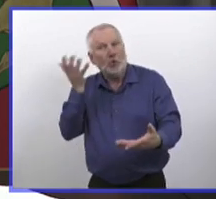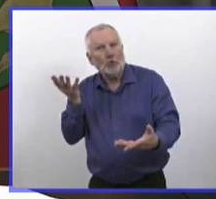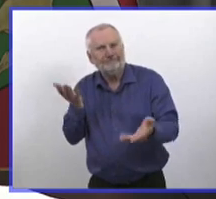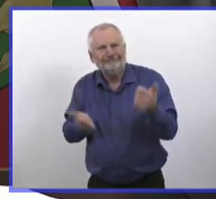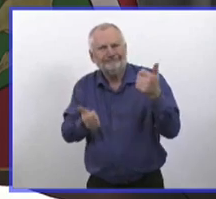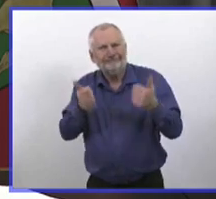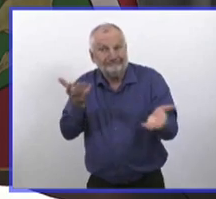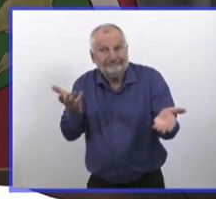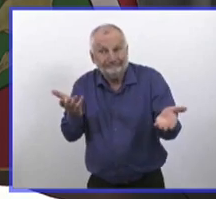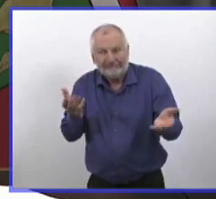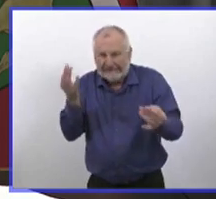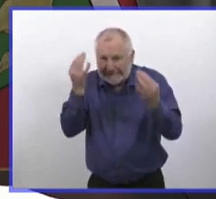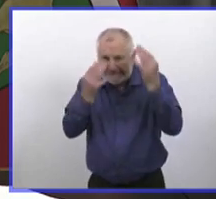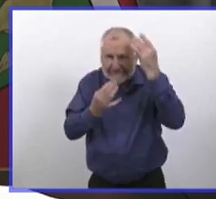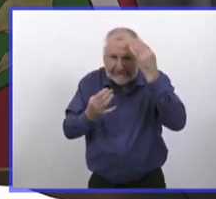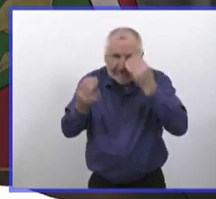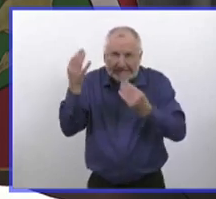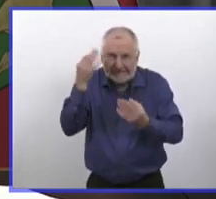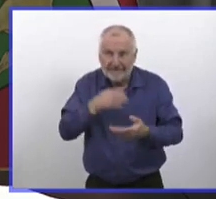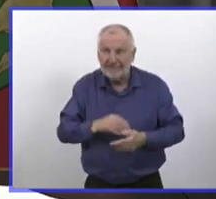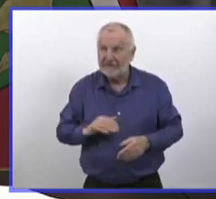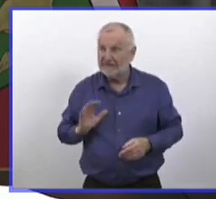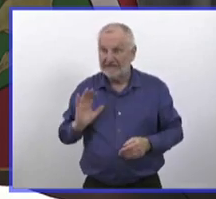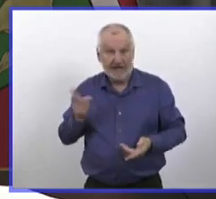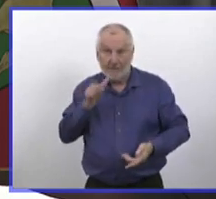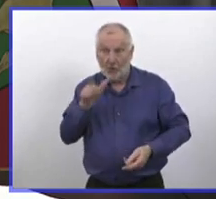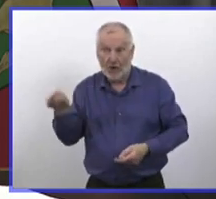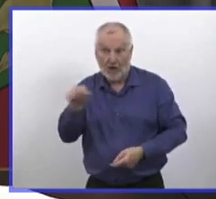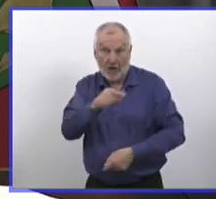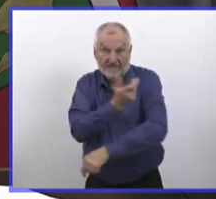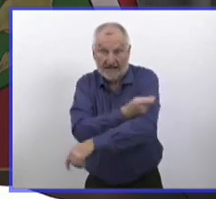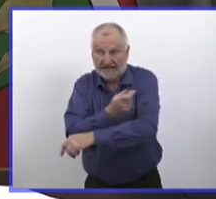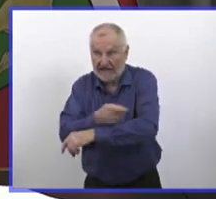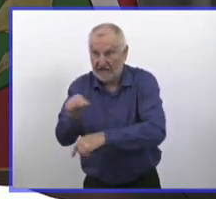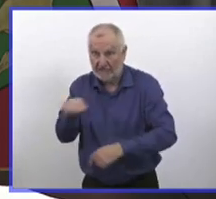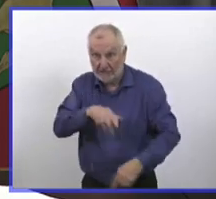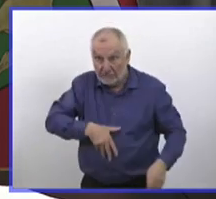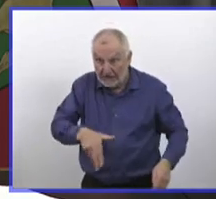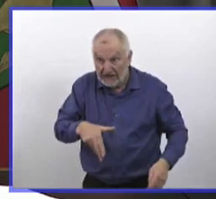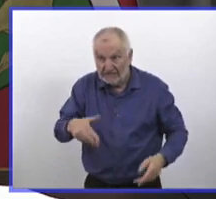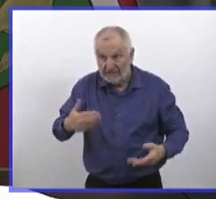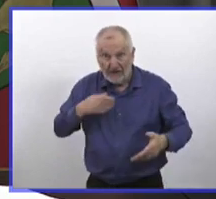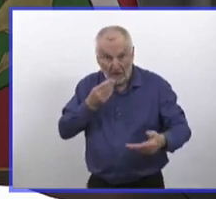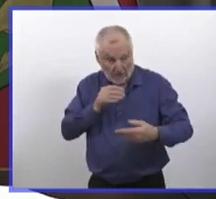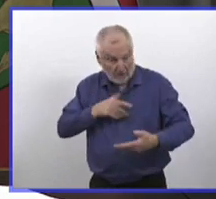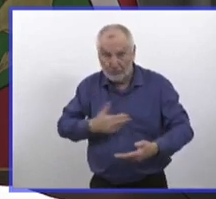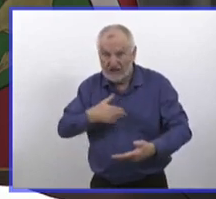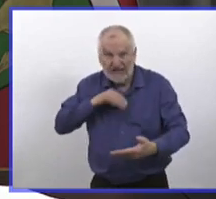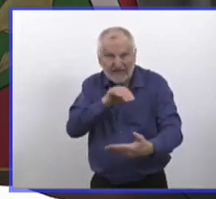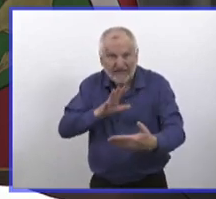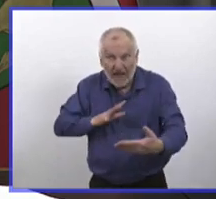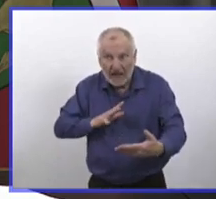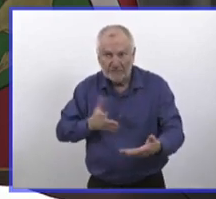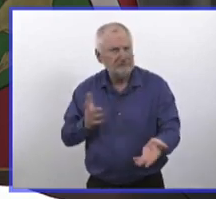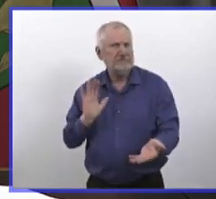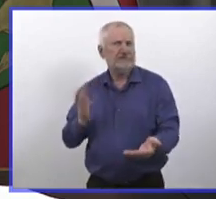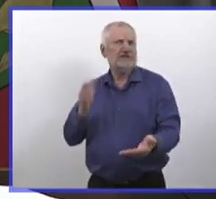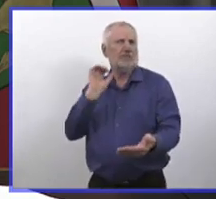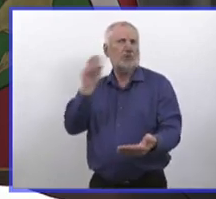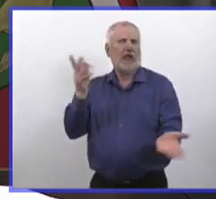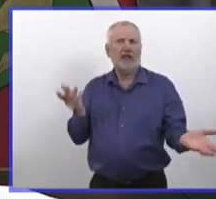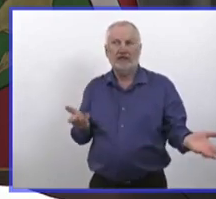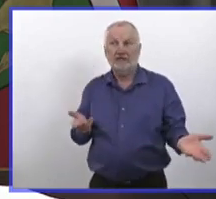pregnancy, we monitor as we move along, and as soon as we see any flags of concern, we can pull back